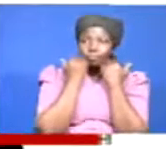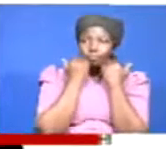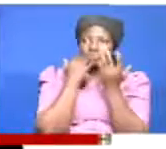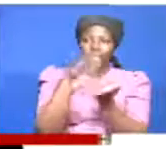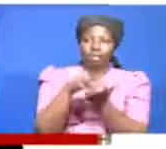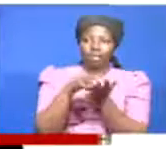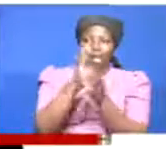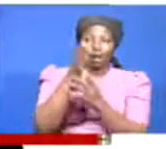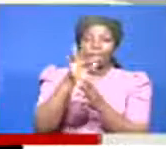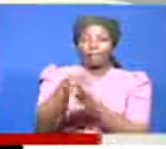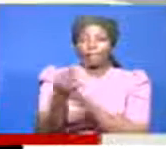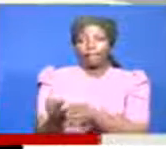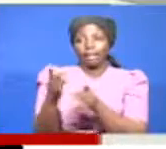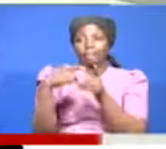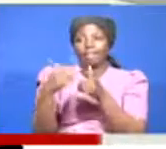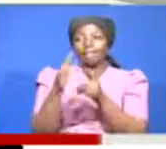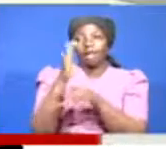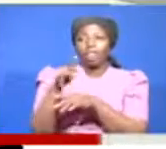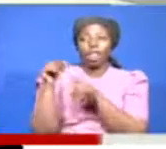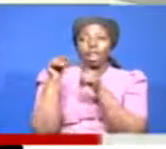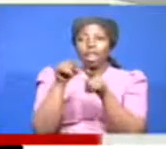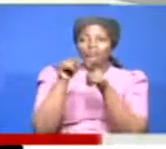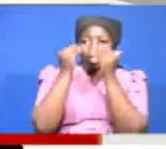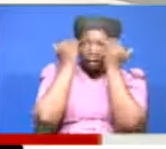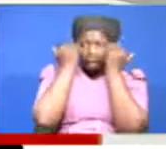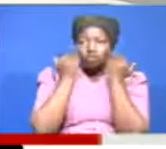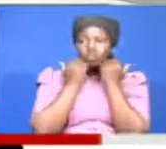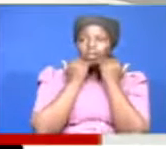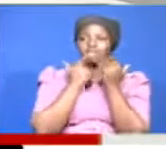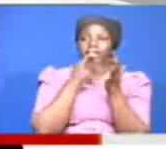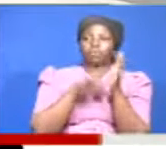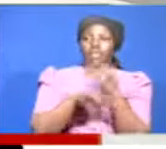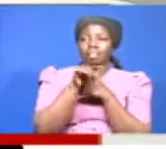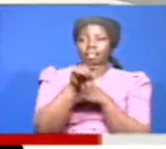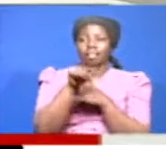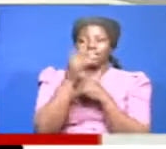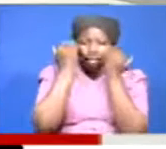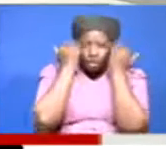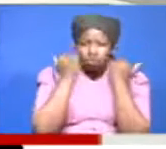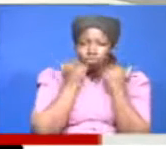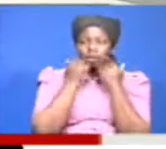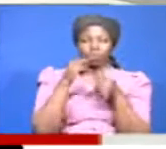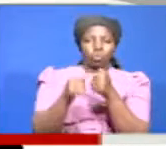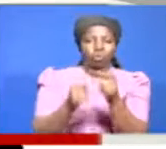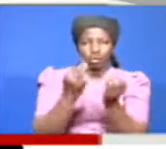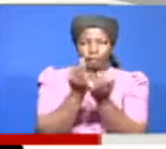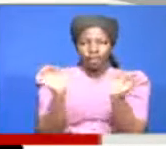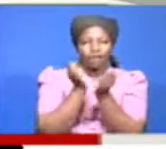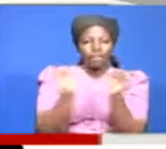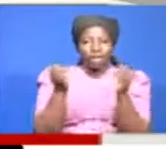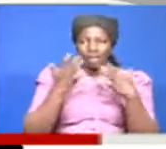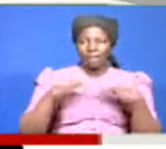know, these people keep releasing people who are accused of murder. Mm-hmm. But as experts of law, I think it's very important